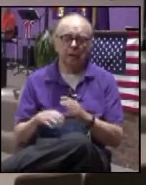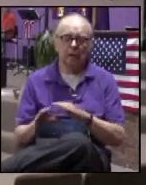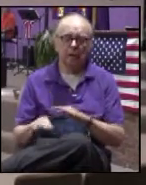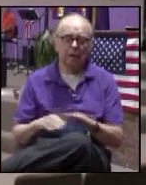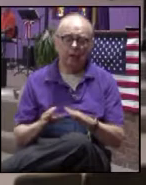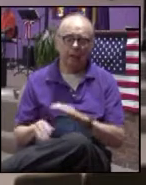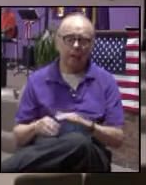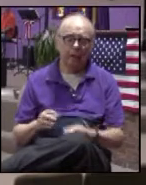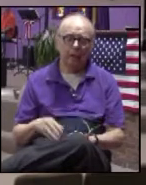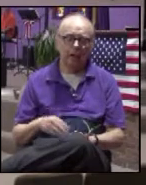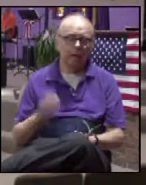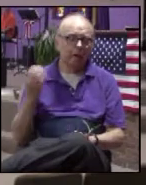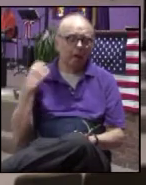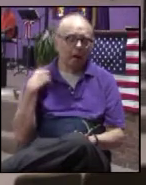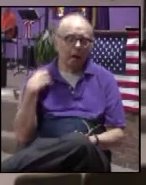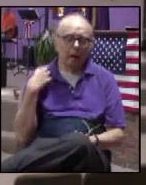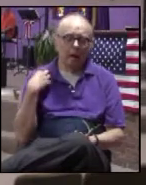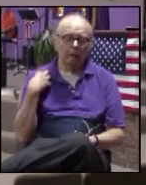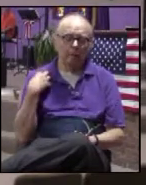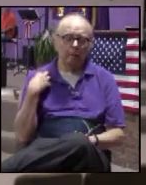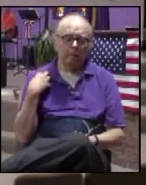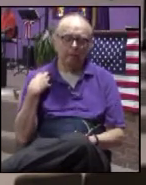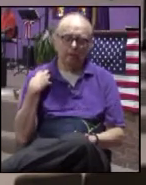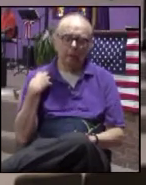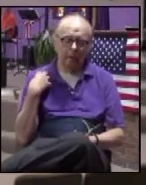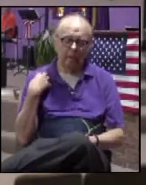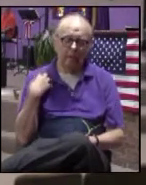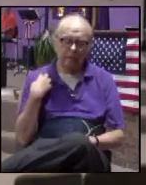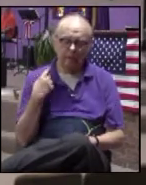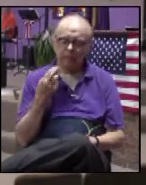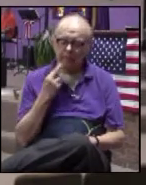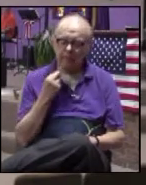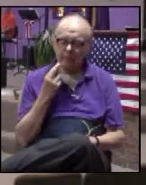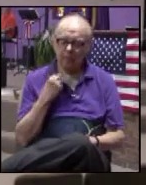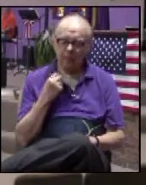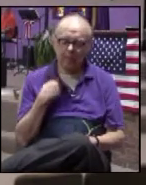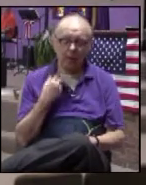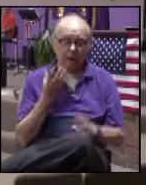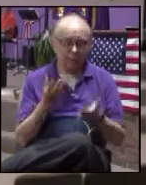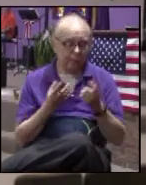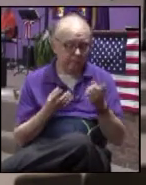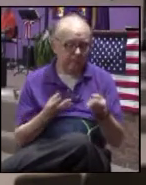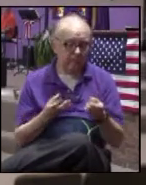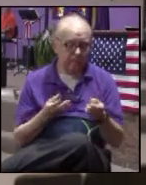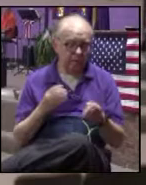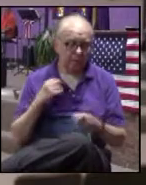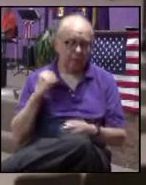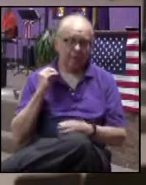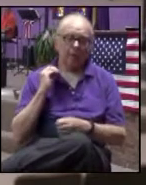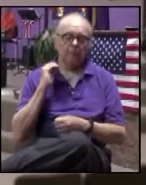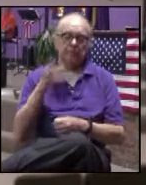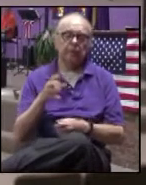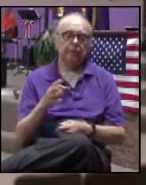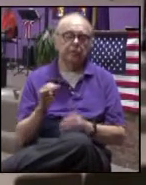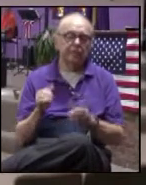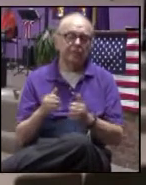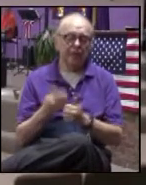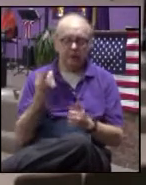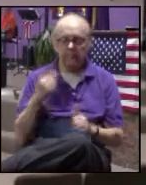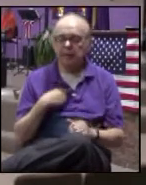head coach of the Cincinnati Reds and says and looks right at you, I want you to pitch this game for me tonight.